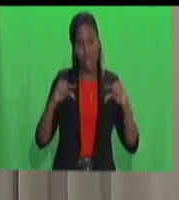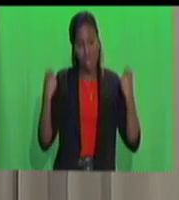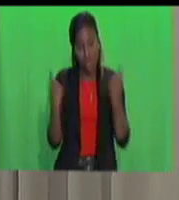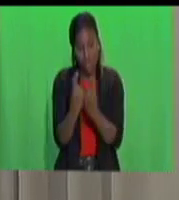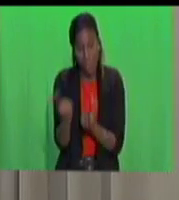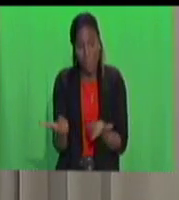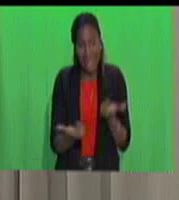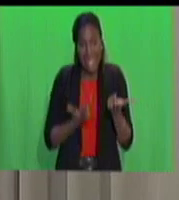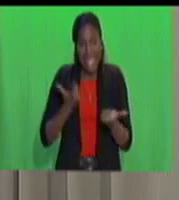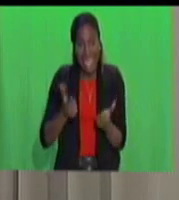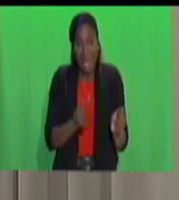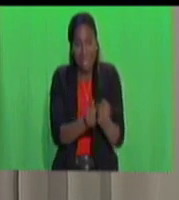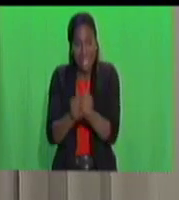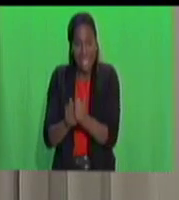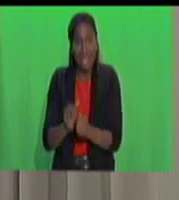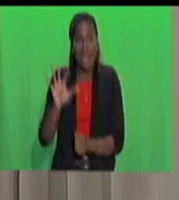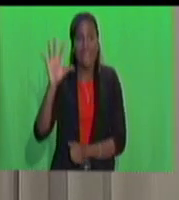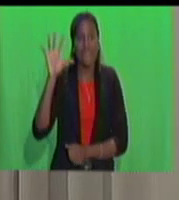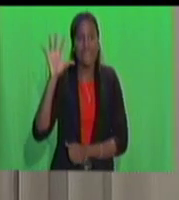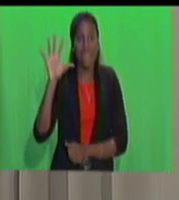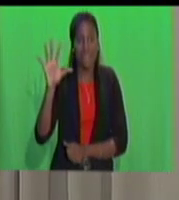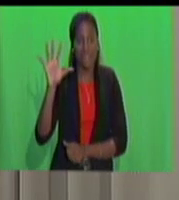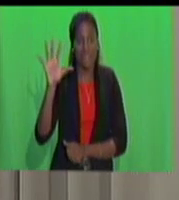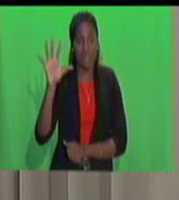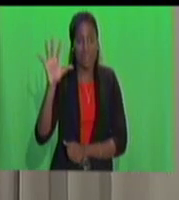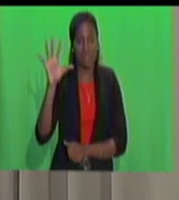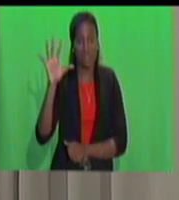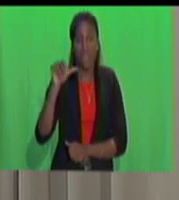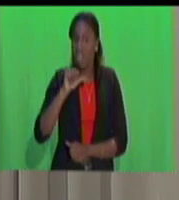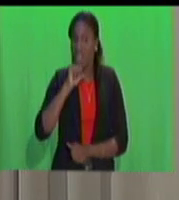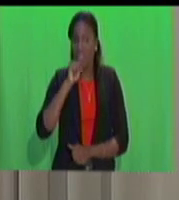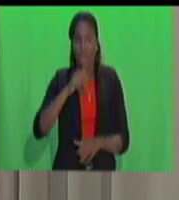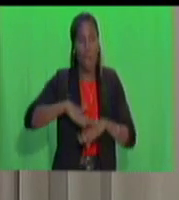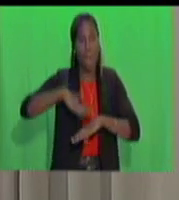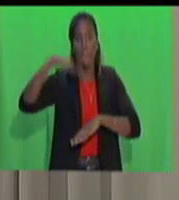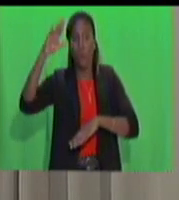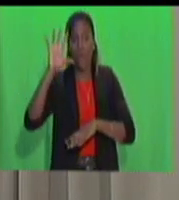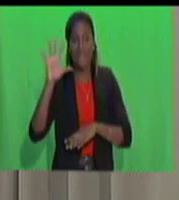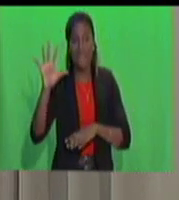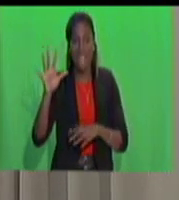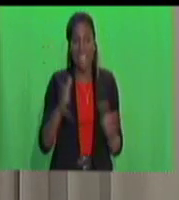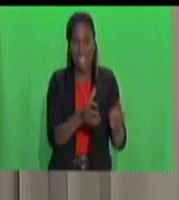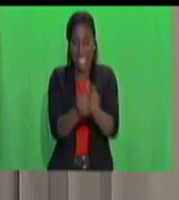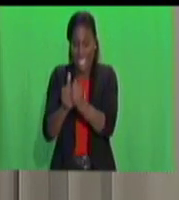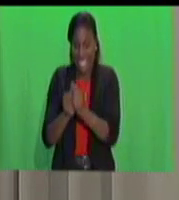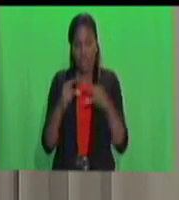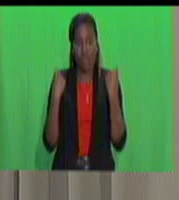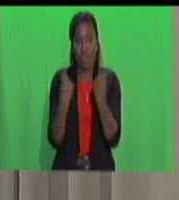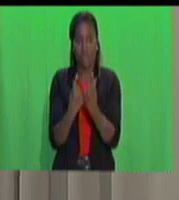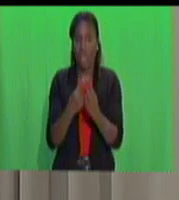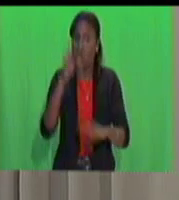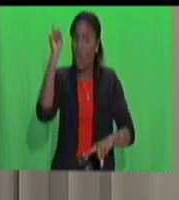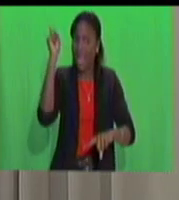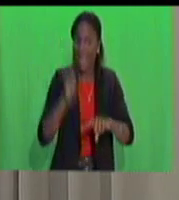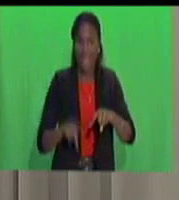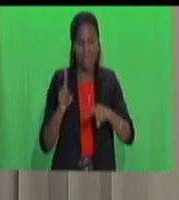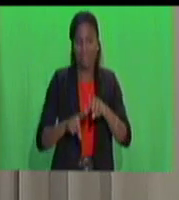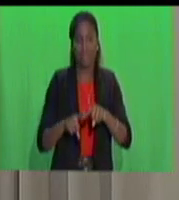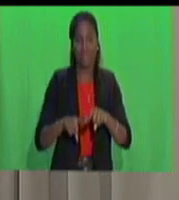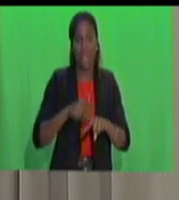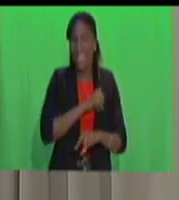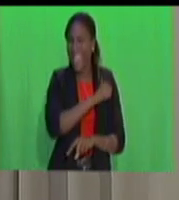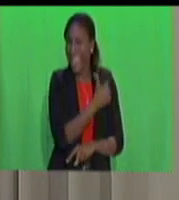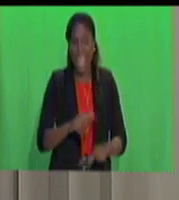April 20th, persons shall not, without reasonable justification, gather in any public place,